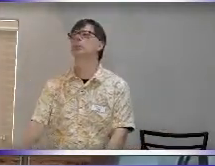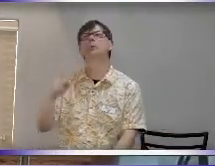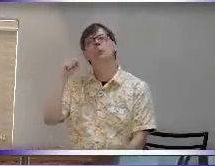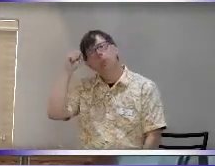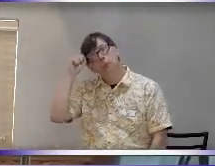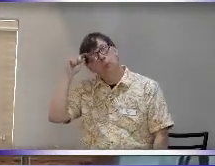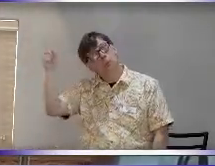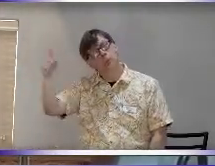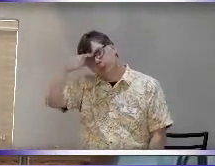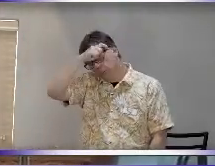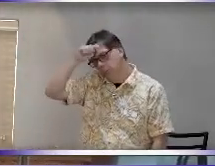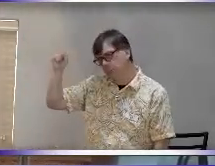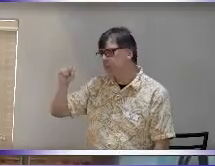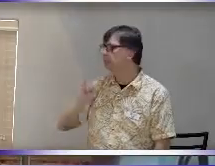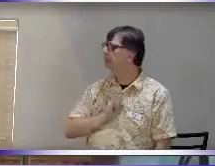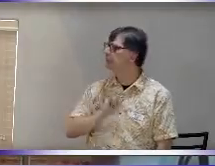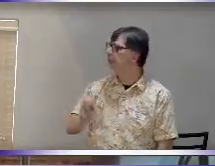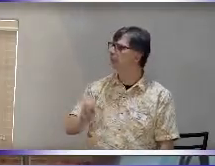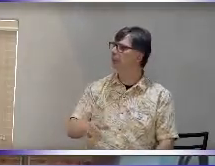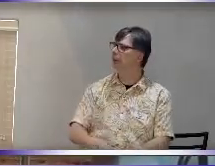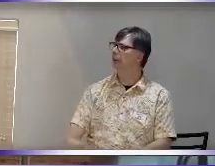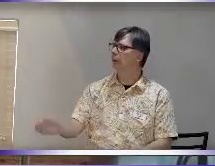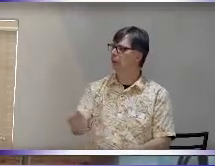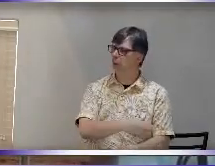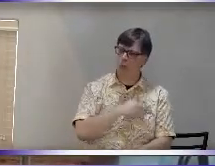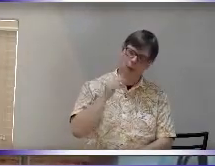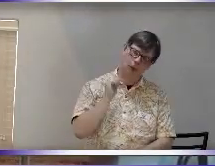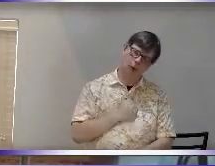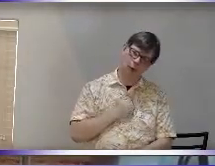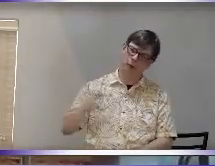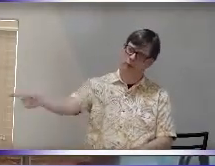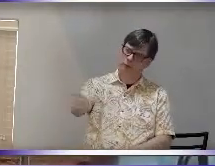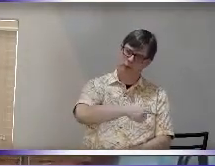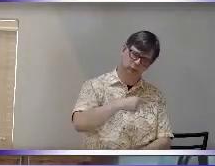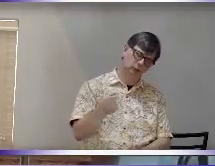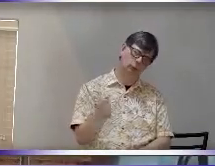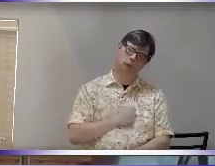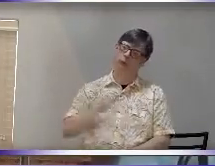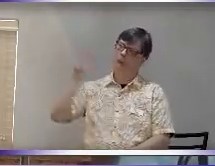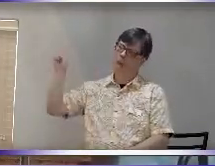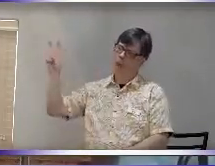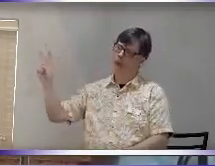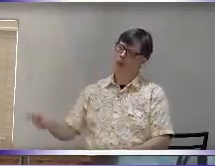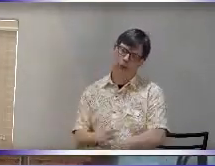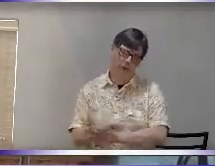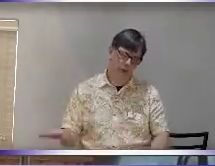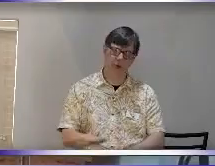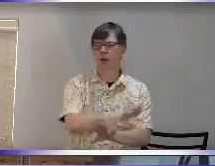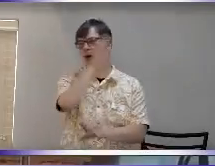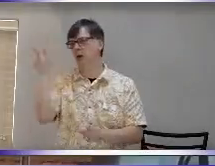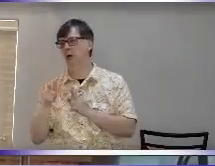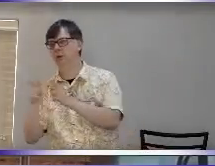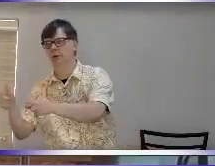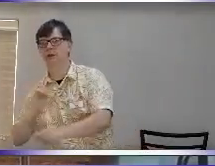to remember, is that I am my own us. I am my own other. Because not always do